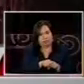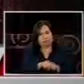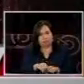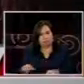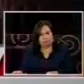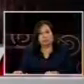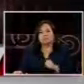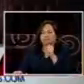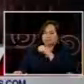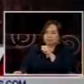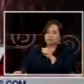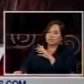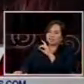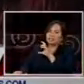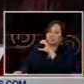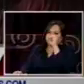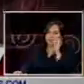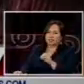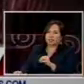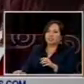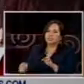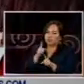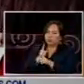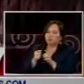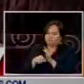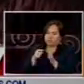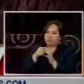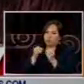really is more important than life.